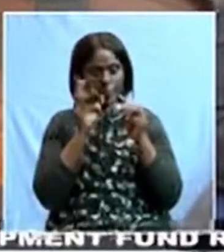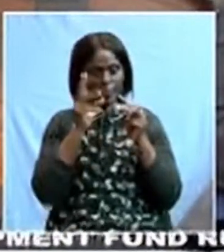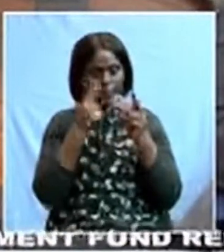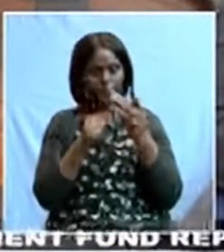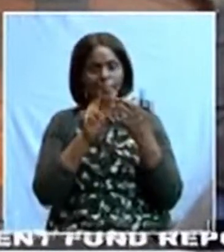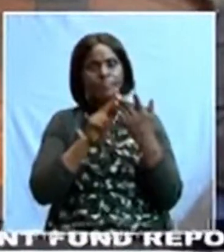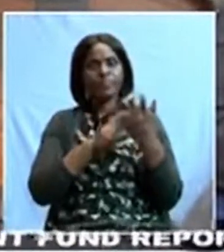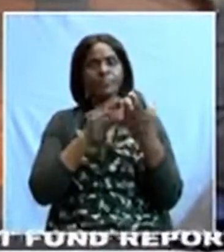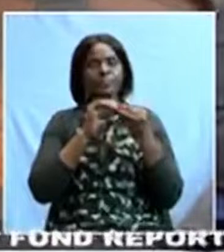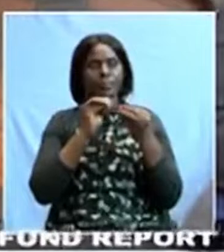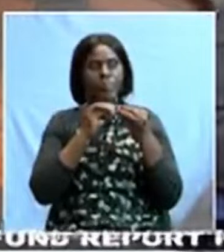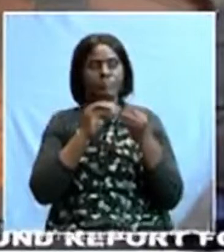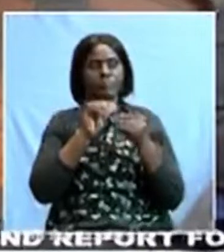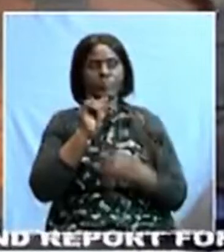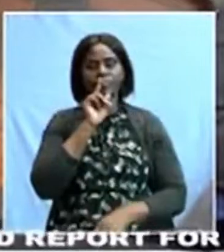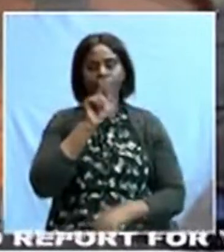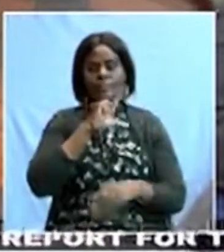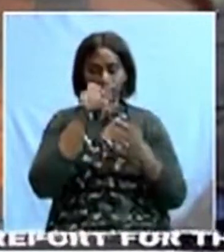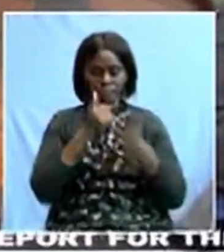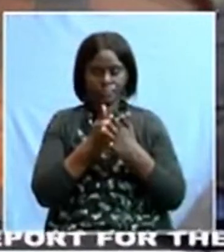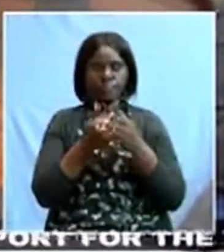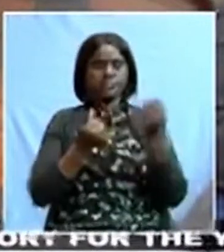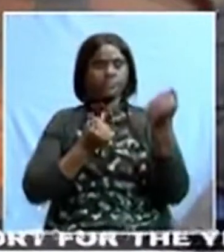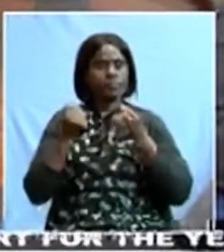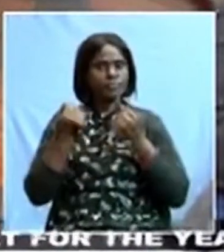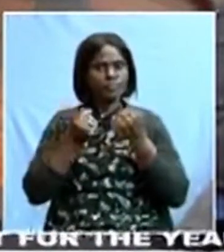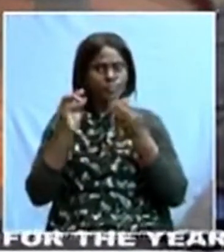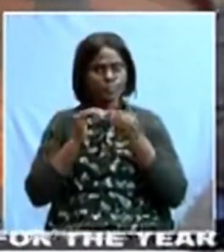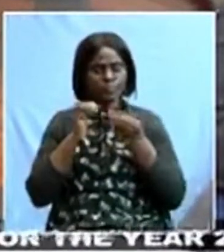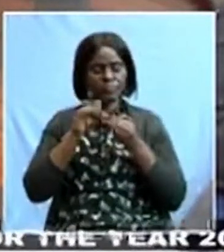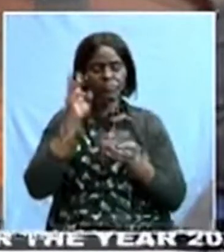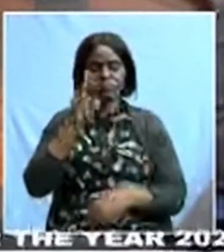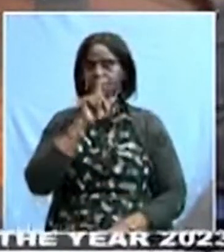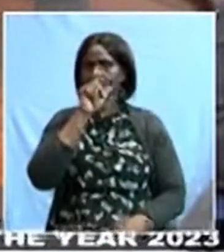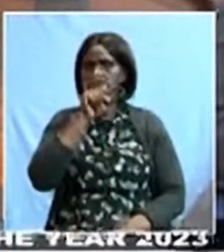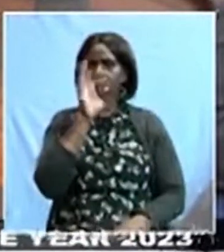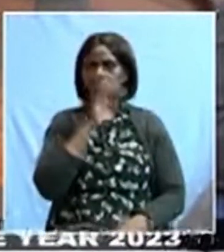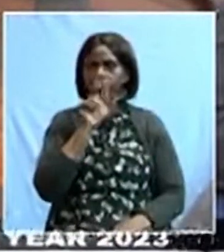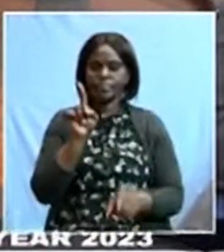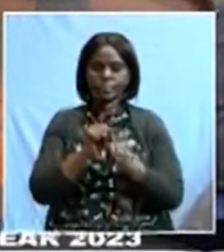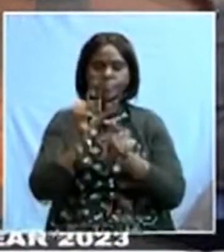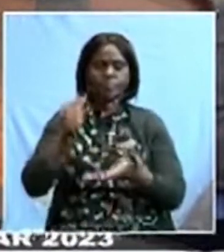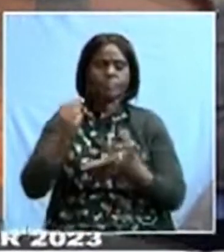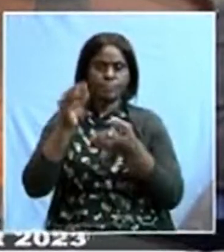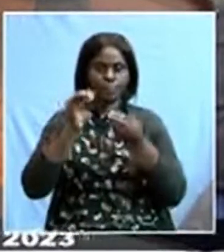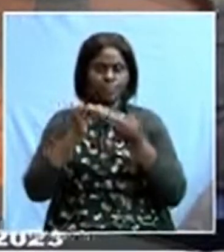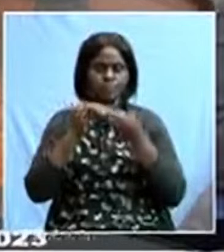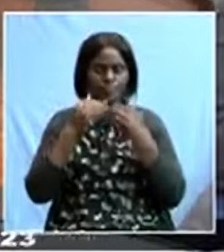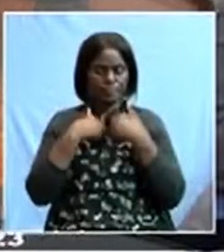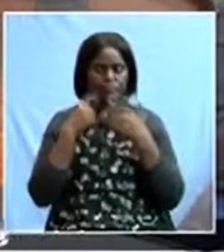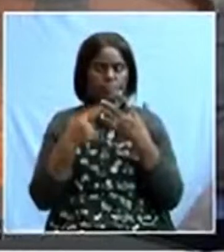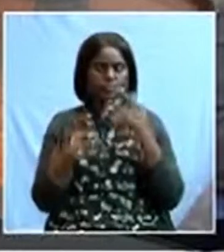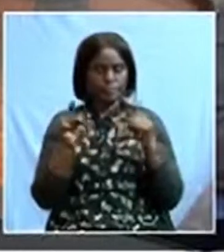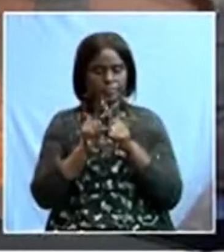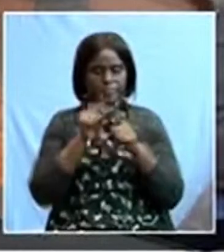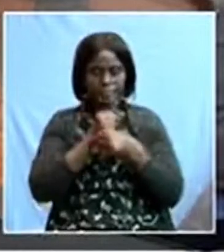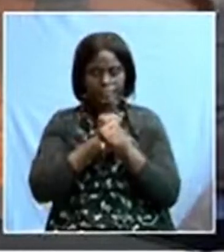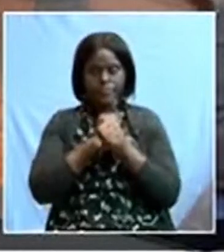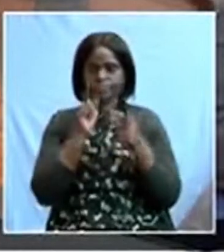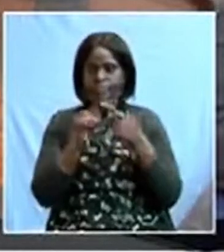wishes to report that all running vehicles were insured and budget provisions have been made